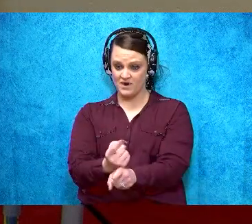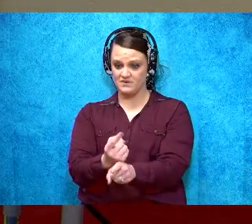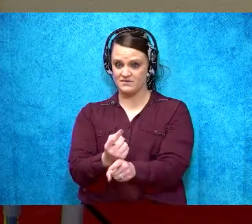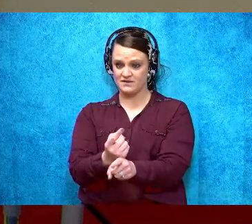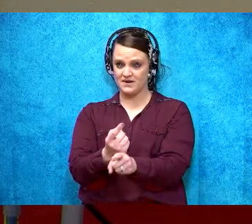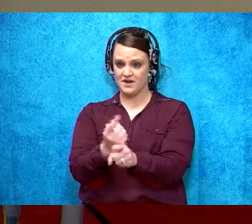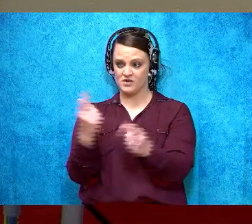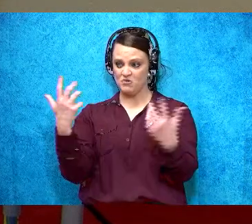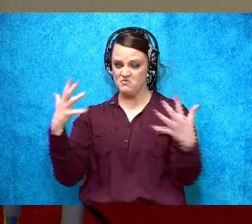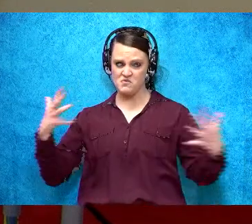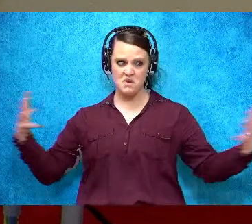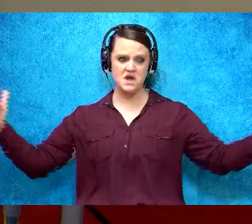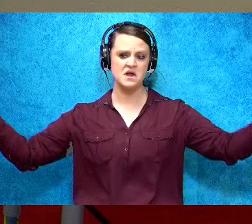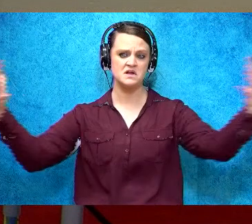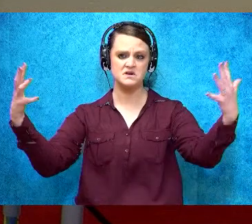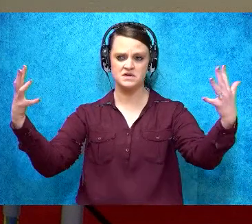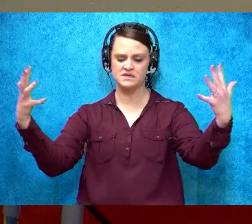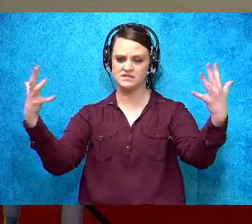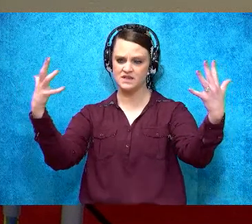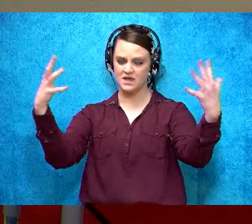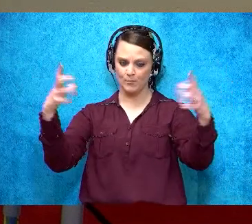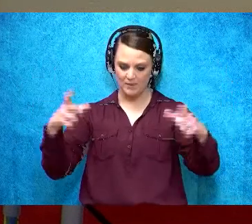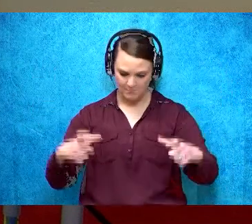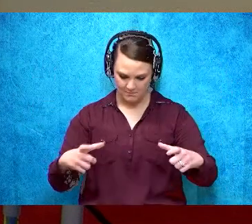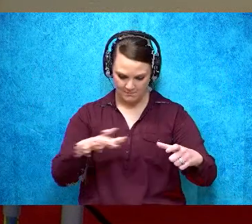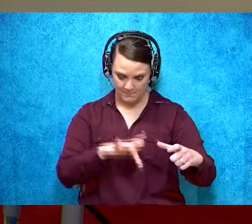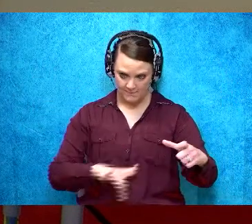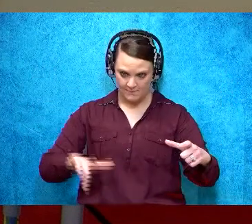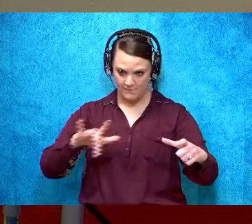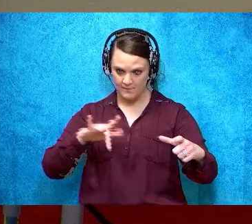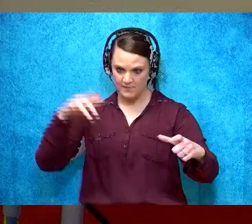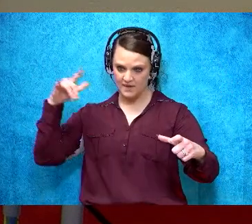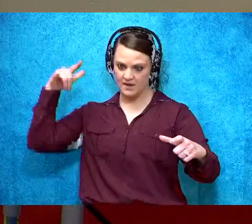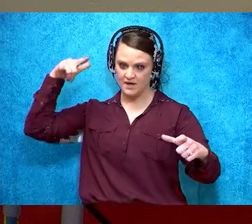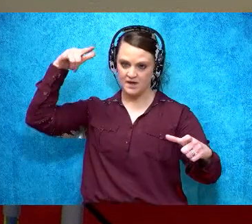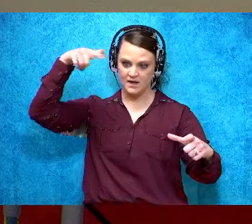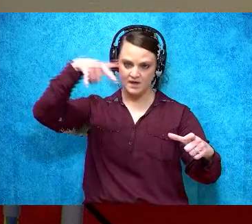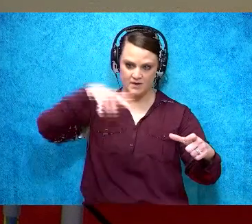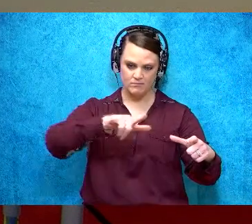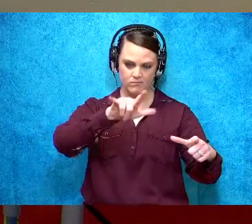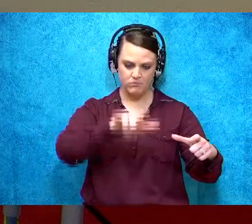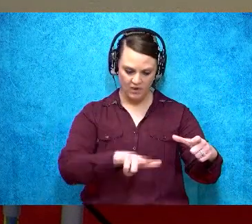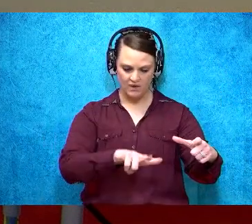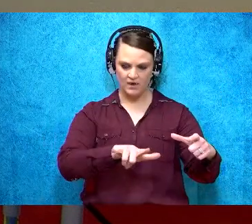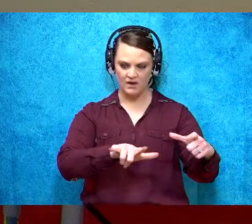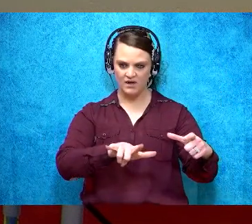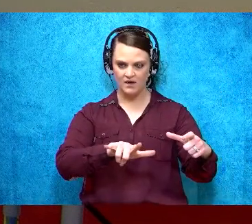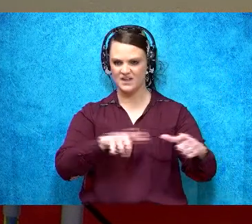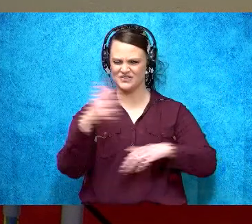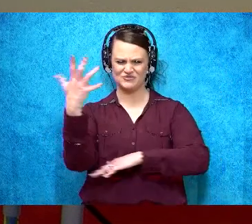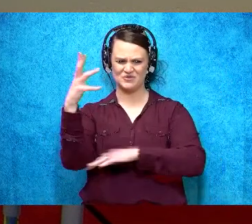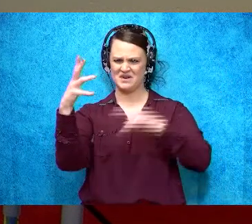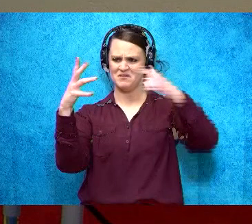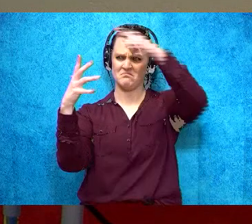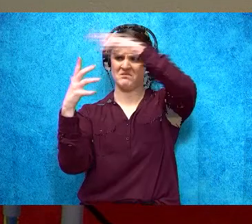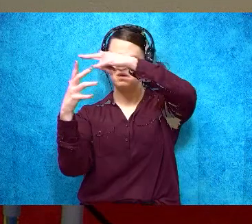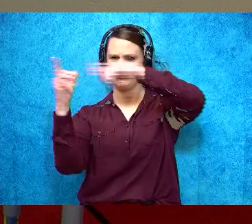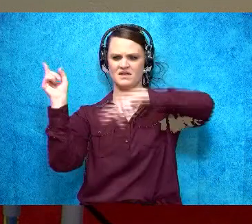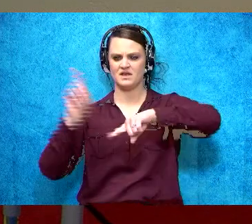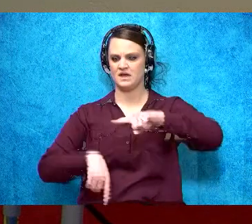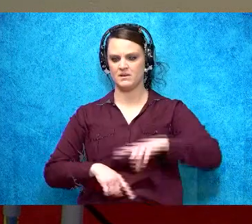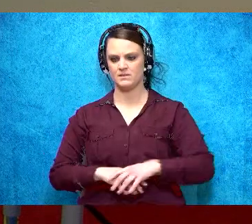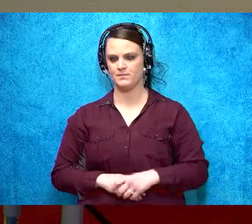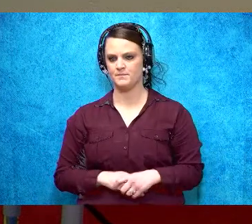the sea of trees. Can you land a plane in a sea of trees? No. All right, let's look at our next set of questions.